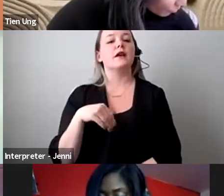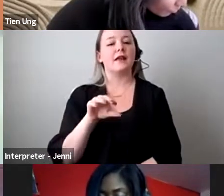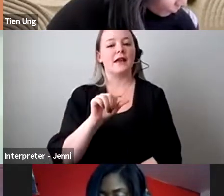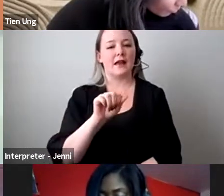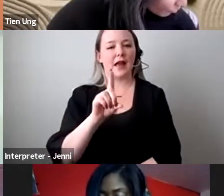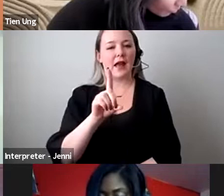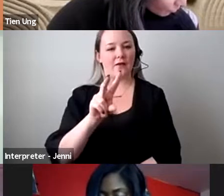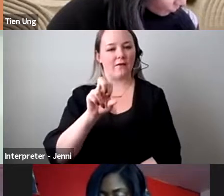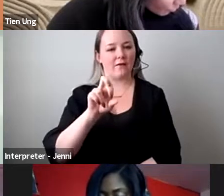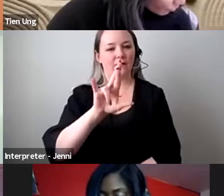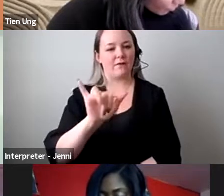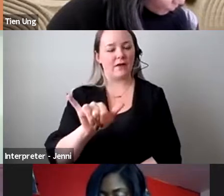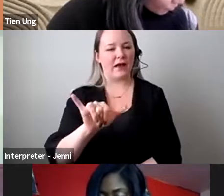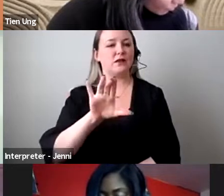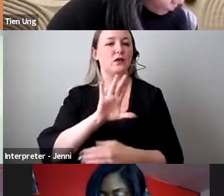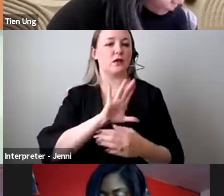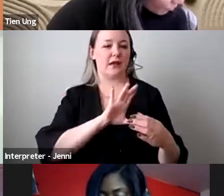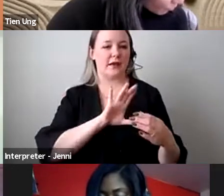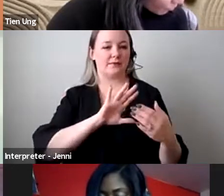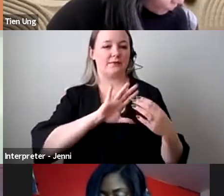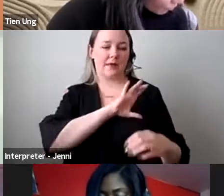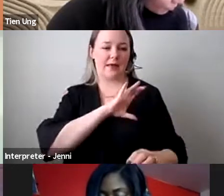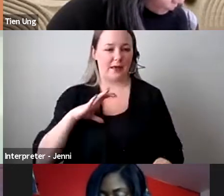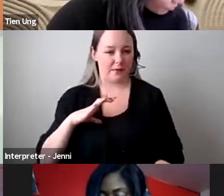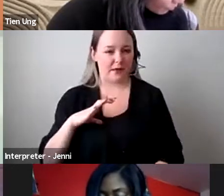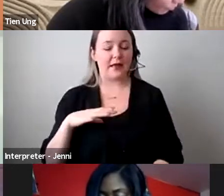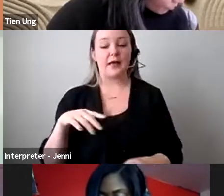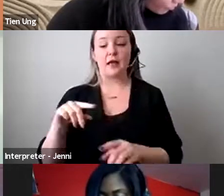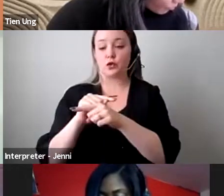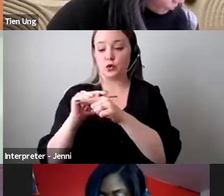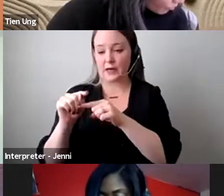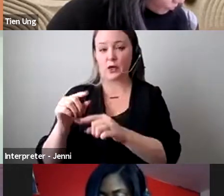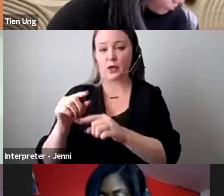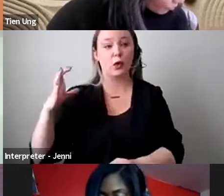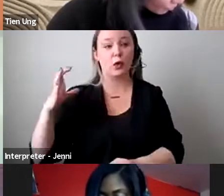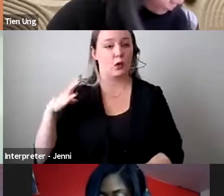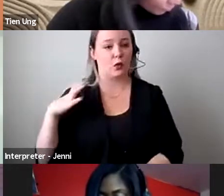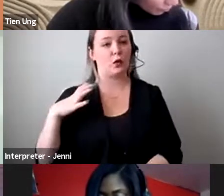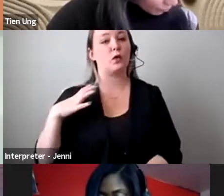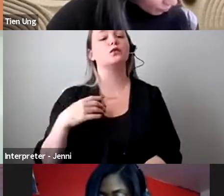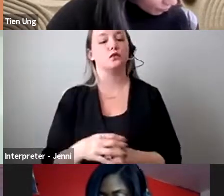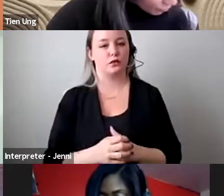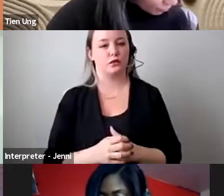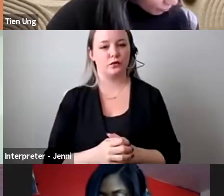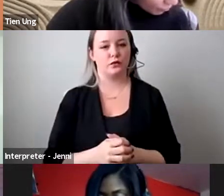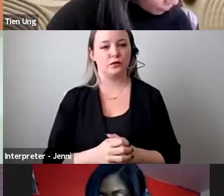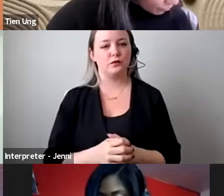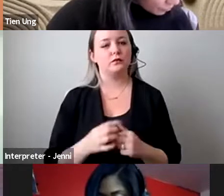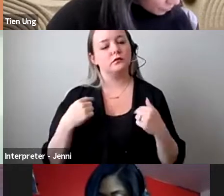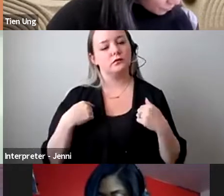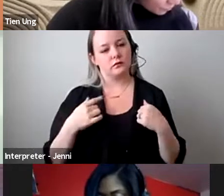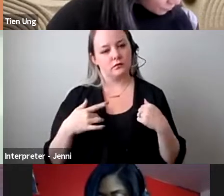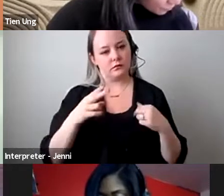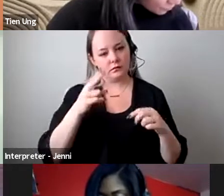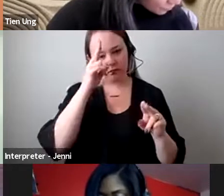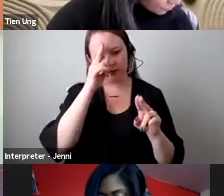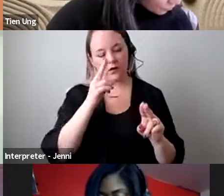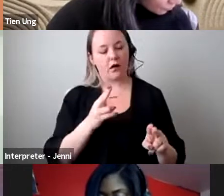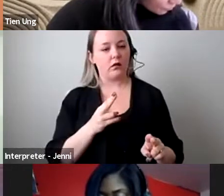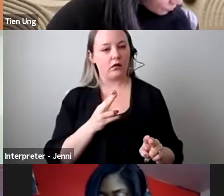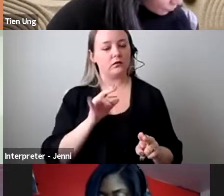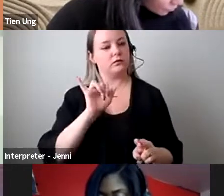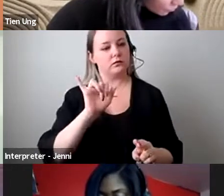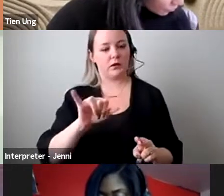Quality Improvement Center. I'm a trainer and a coach, and honored to be in all of those